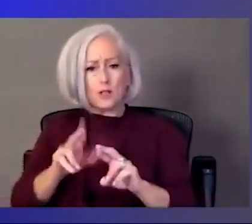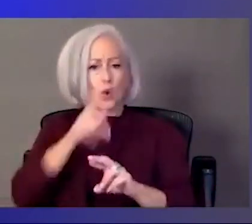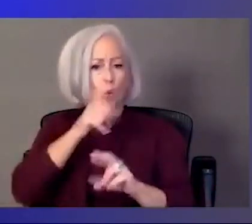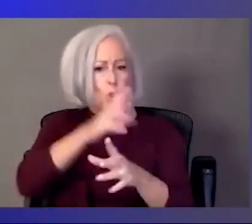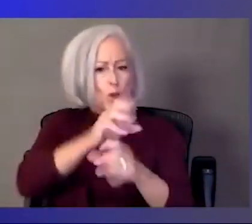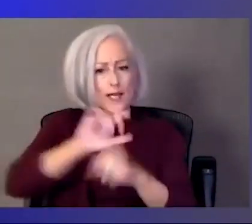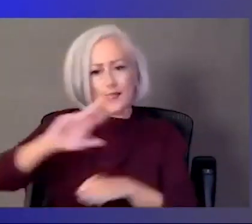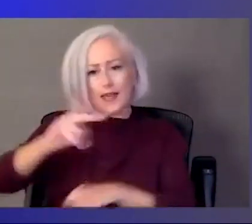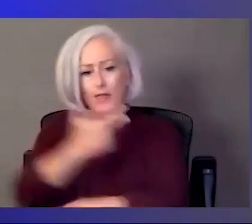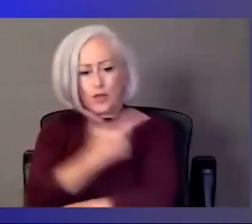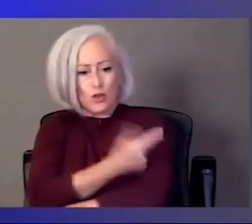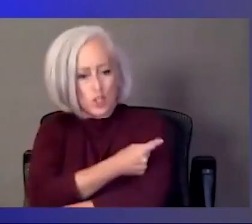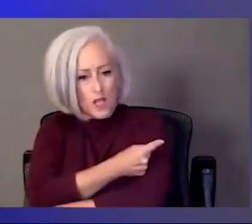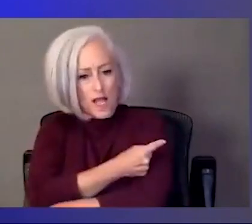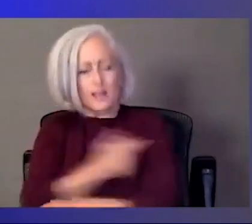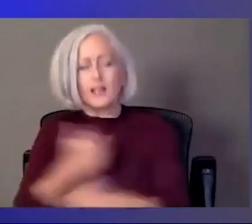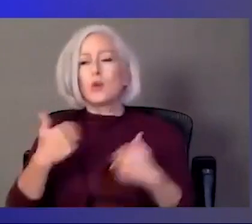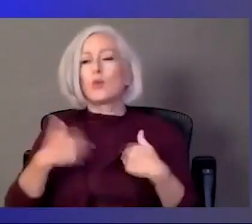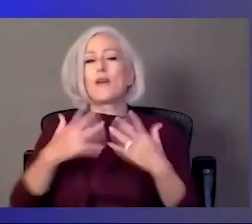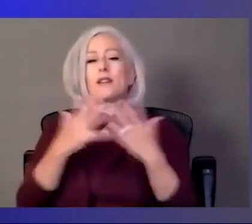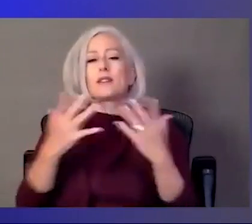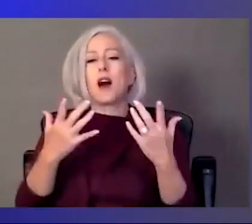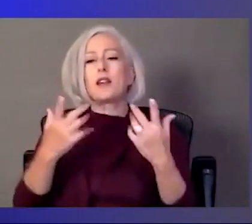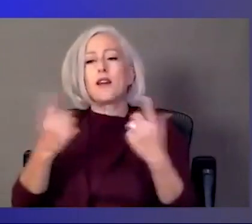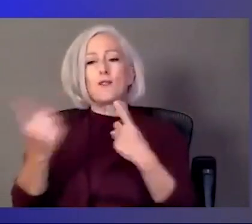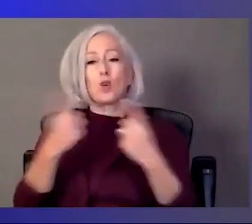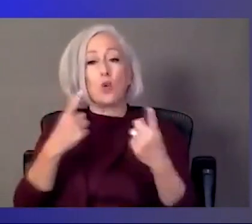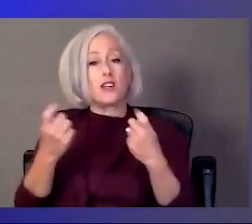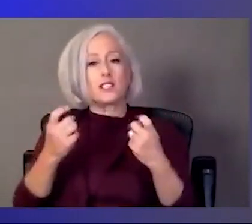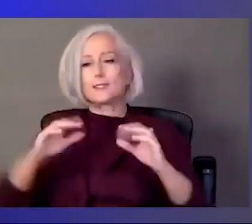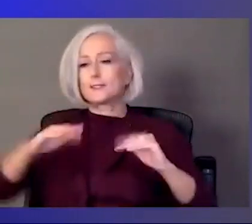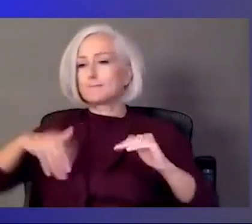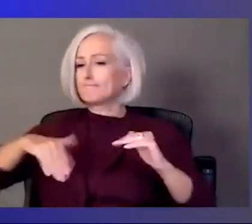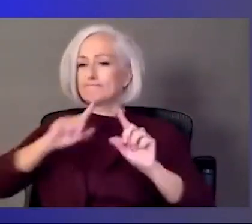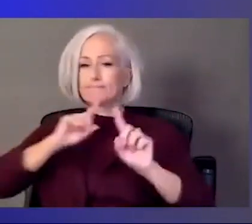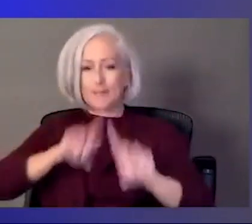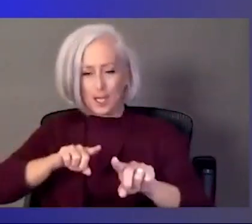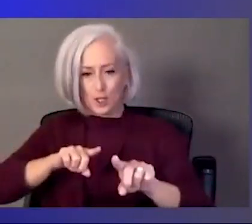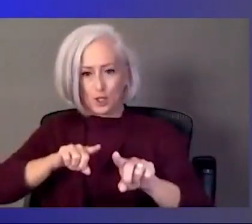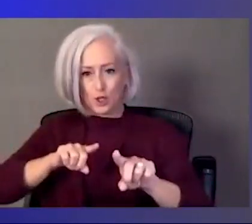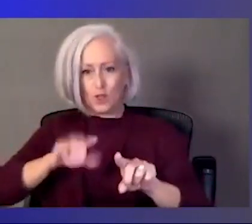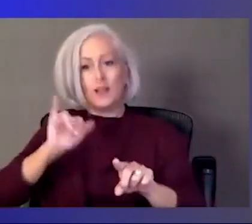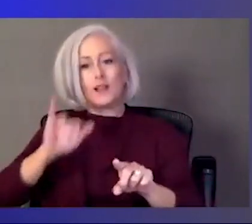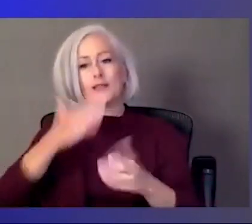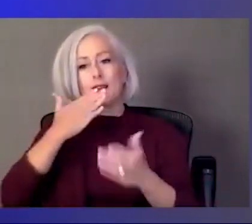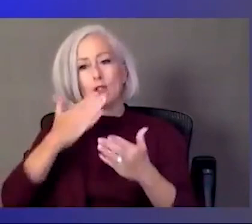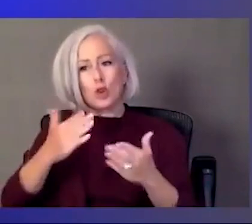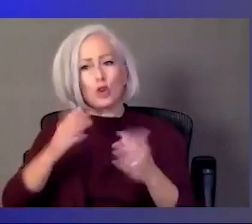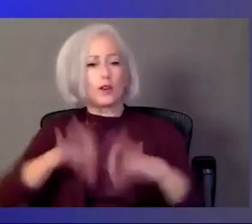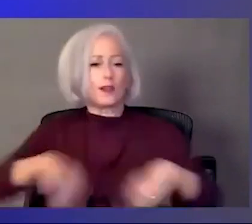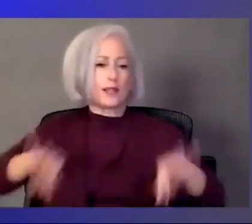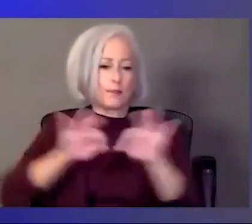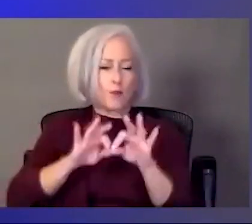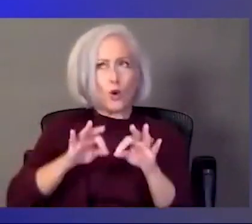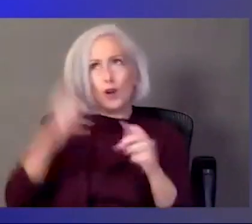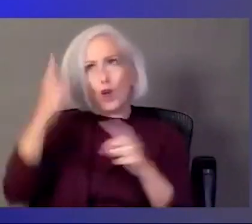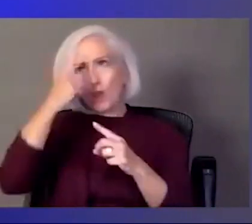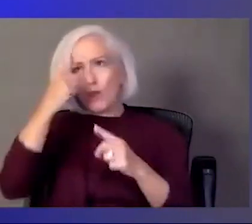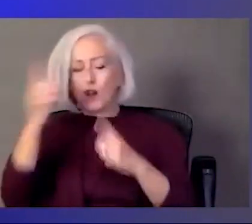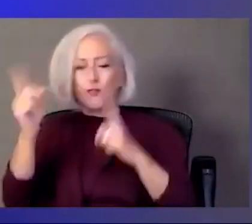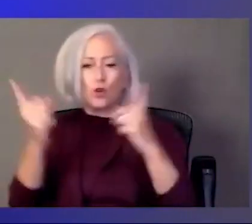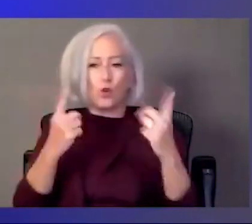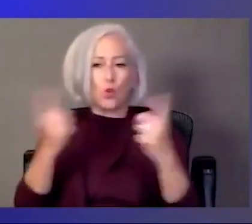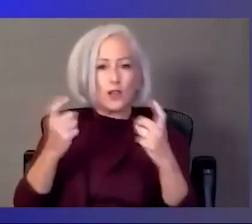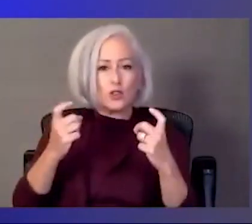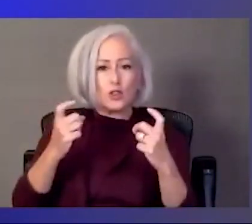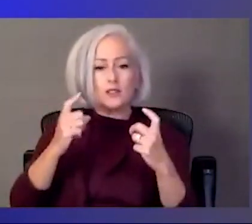unanswered questions. It's a really important and thoughtful set of questions about revaccination, third